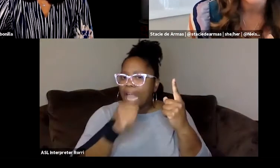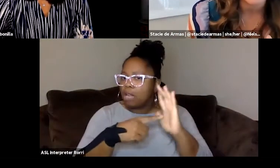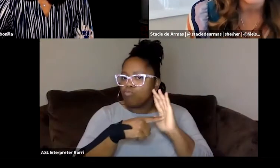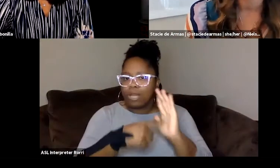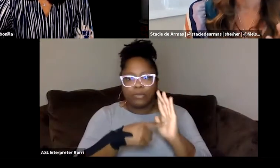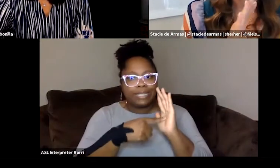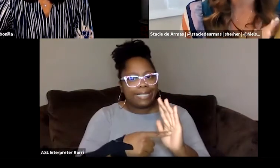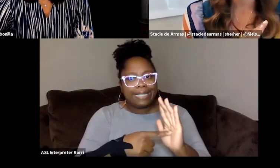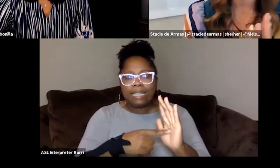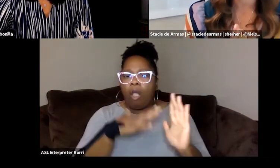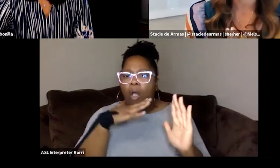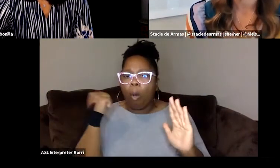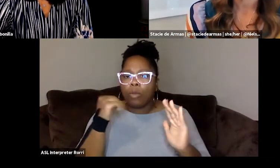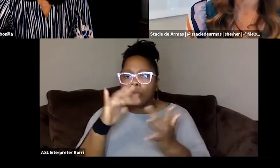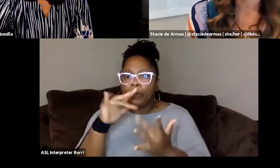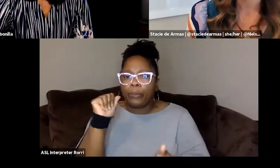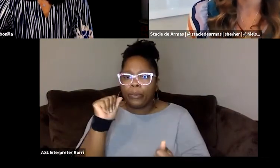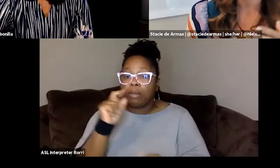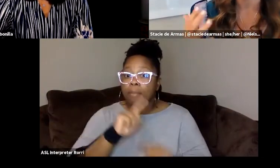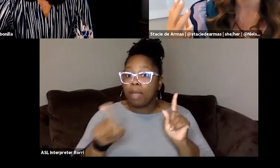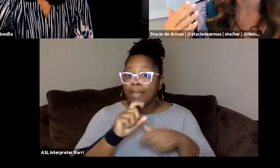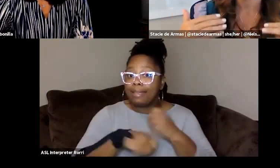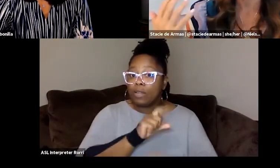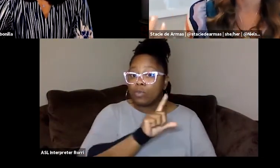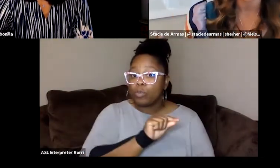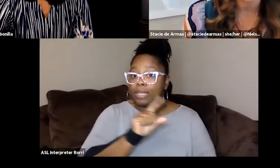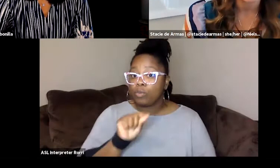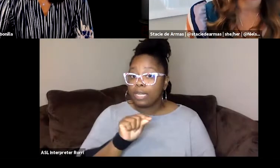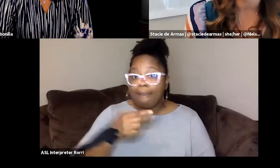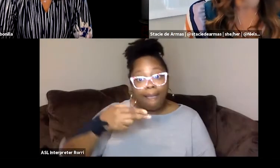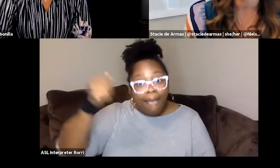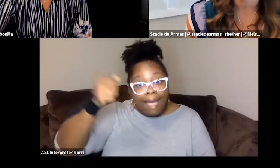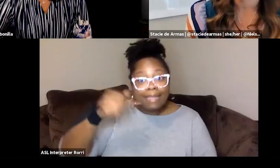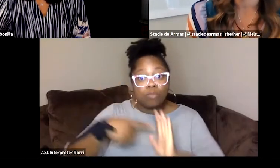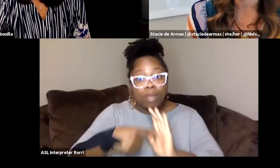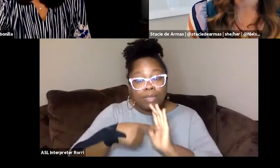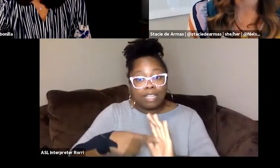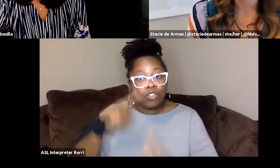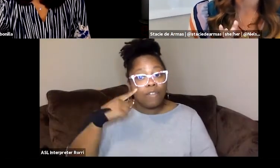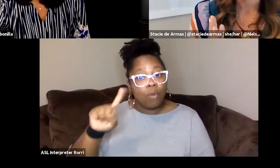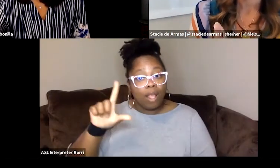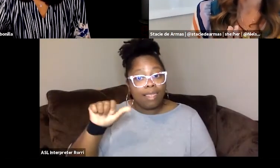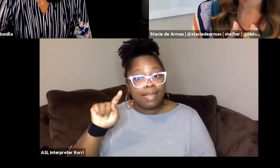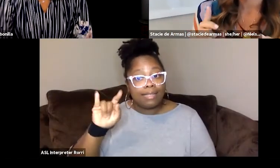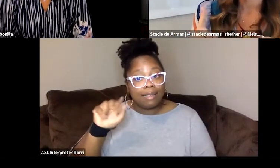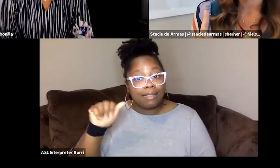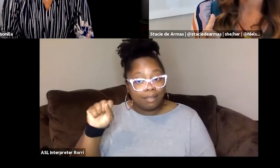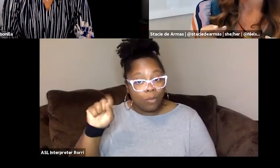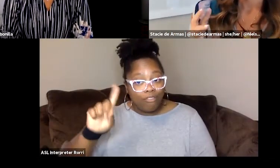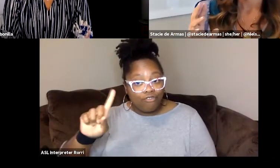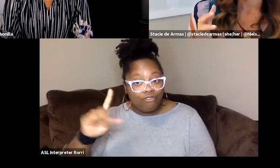nearly erased. But for 2020, the genres that had the highest representation of Latinas